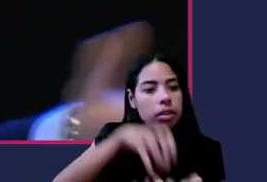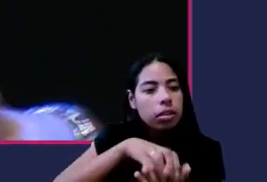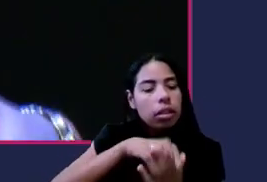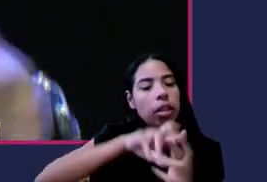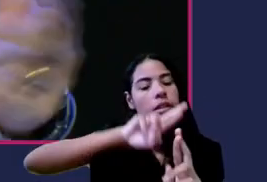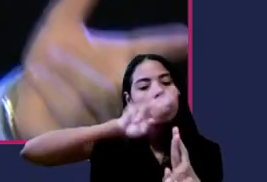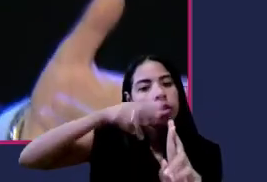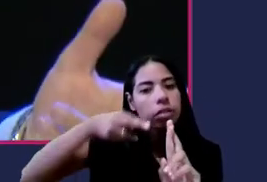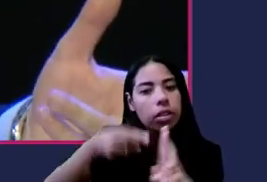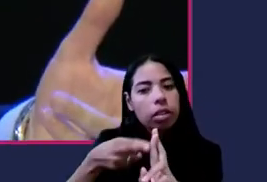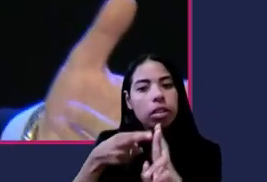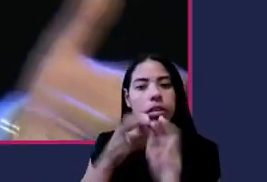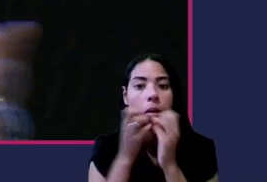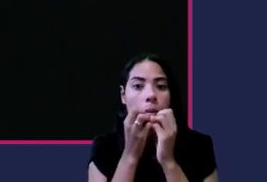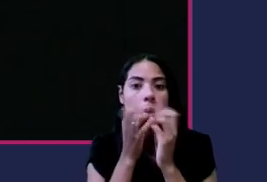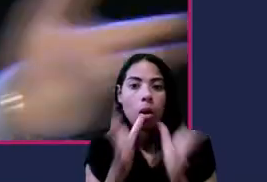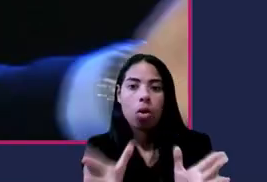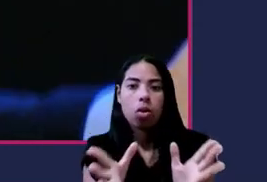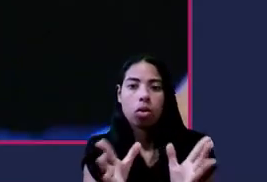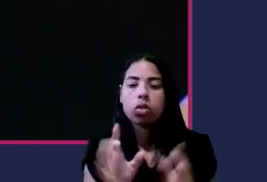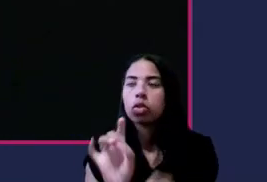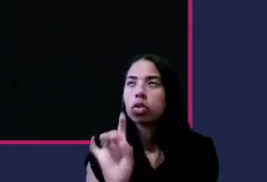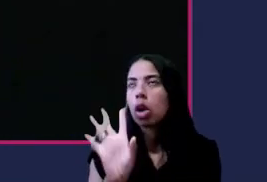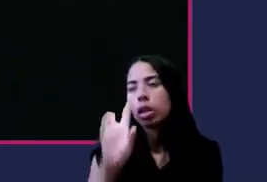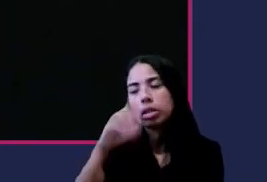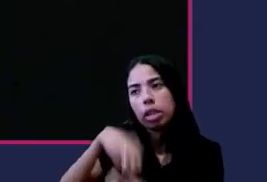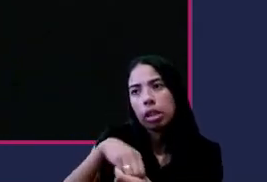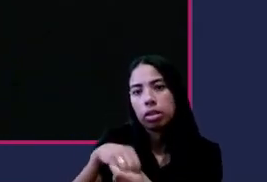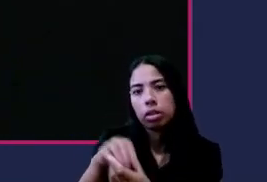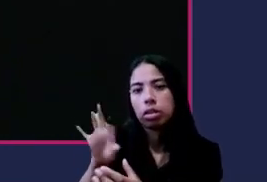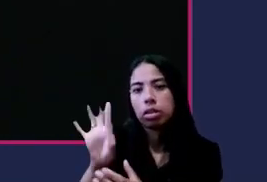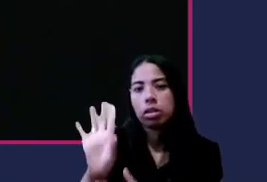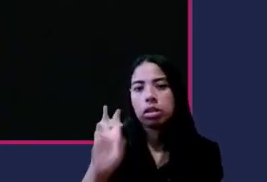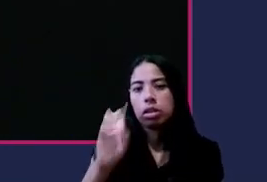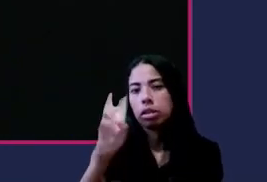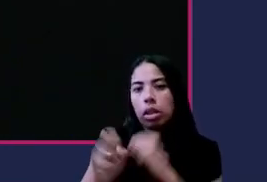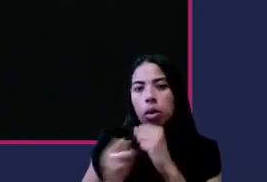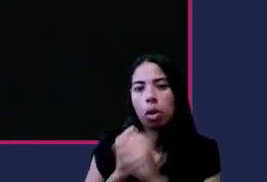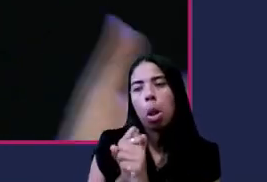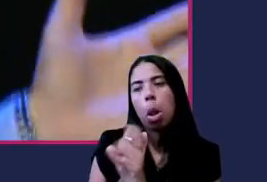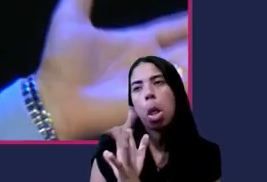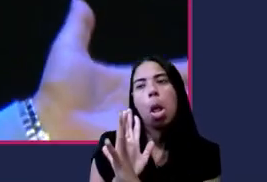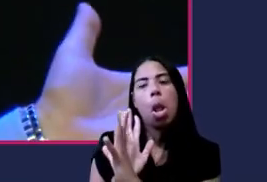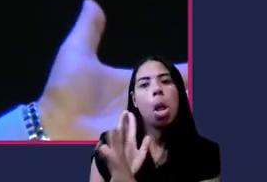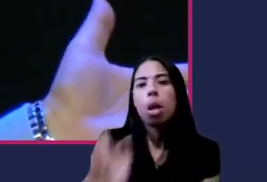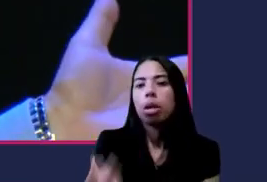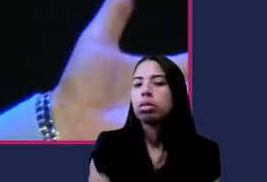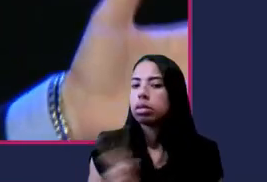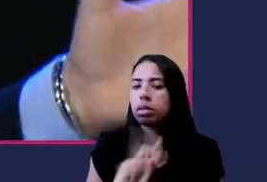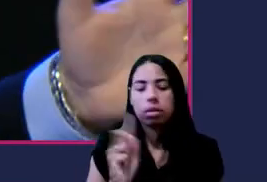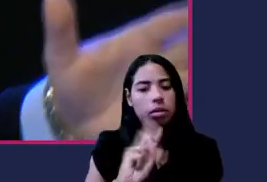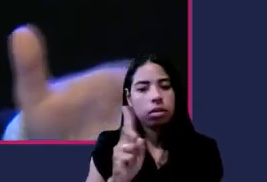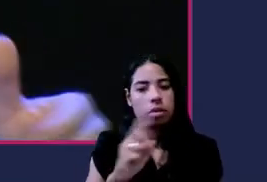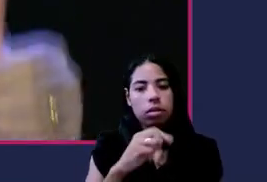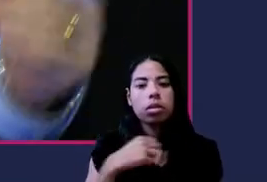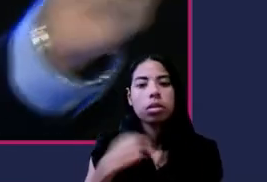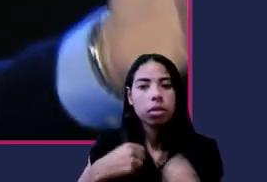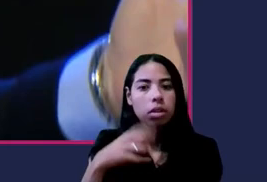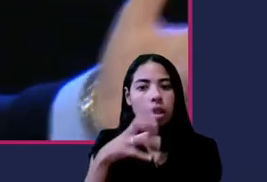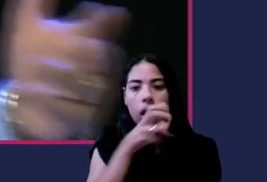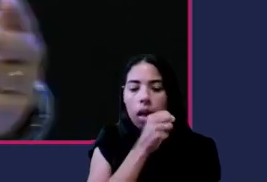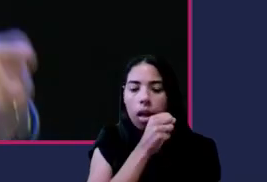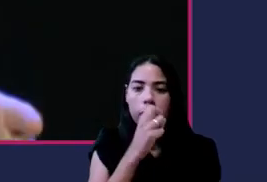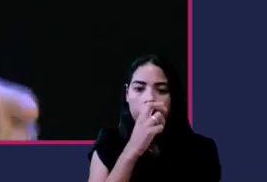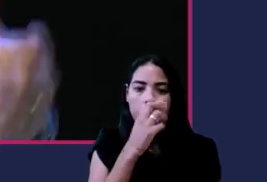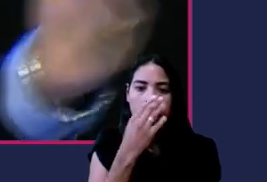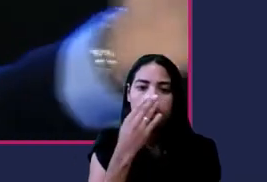face that, having appropriate reference centers, because it's no good if you have a reference center